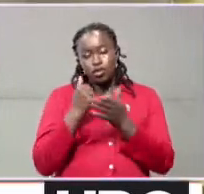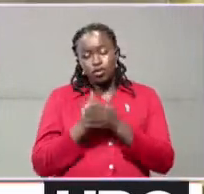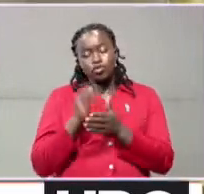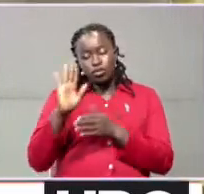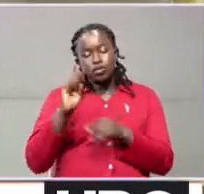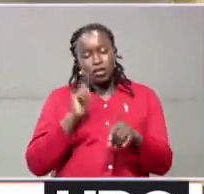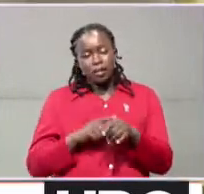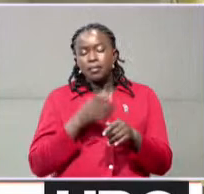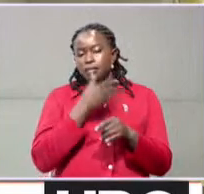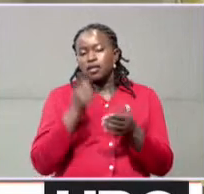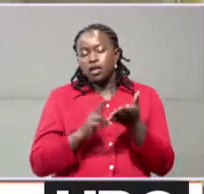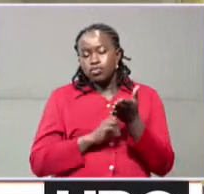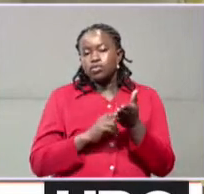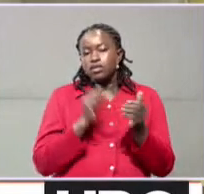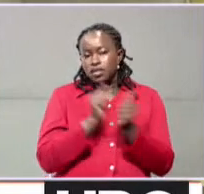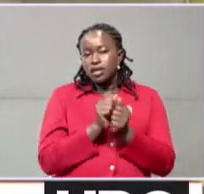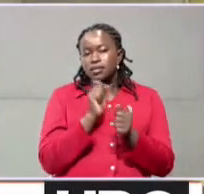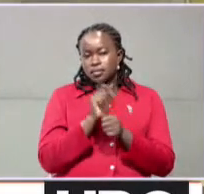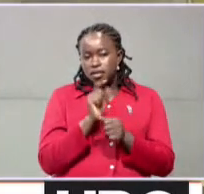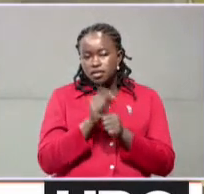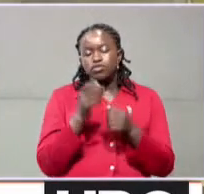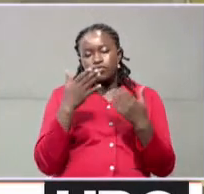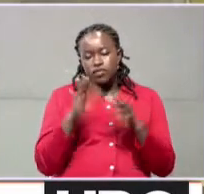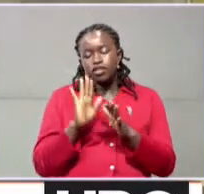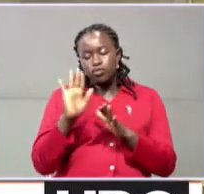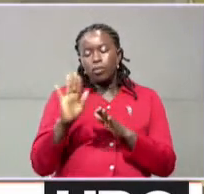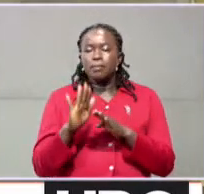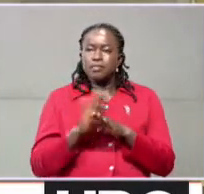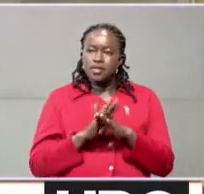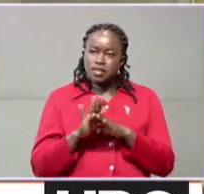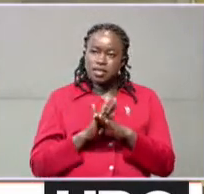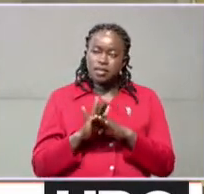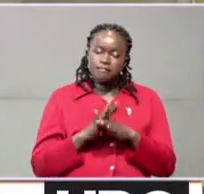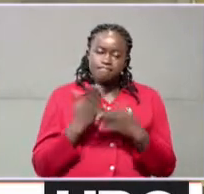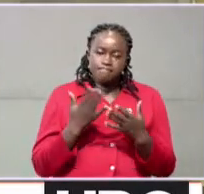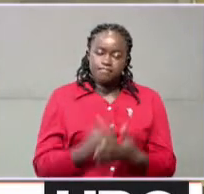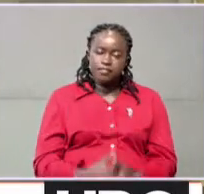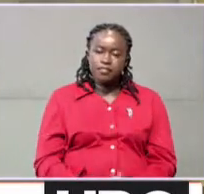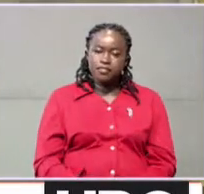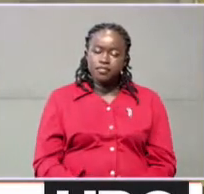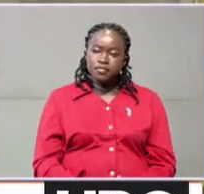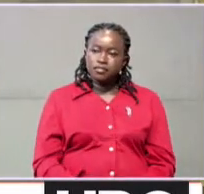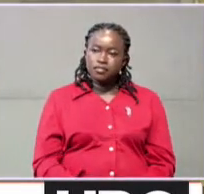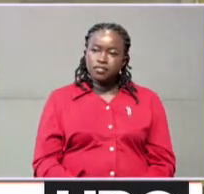minutes to complete your business for today